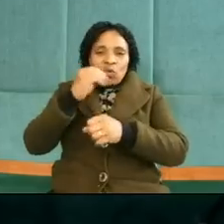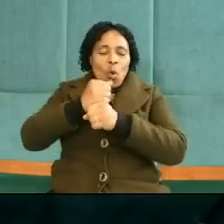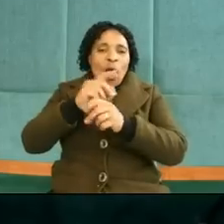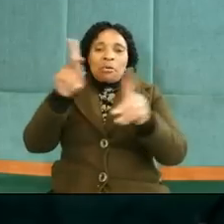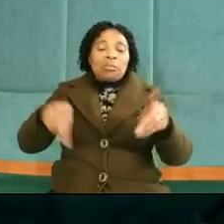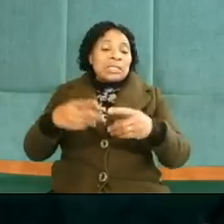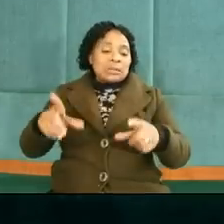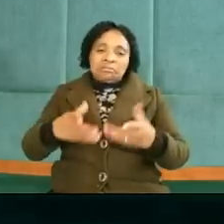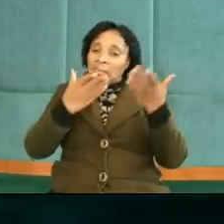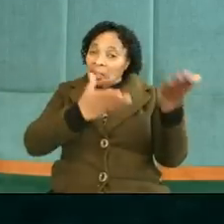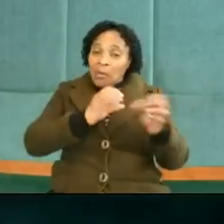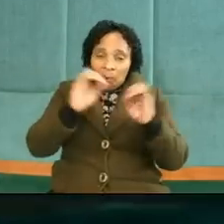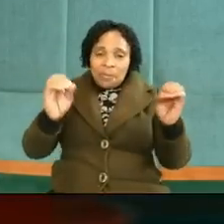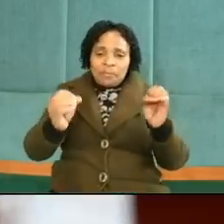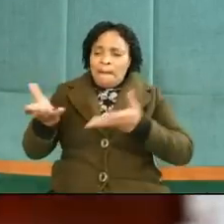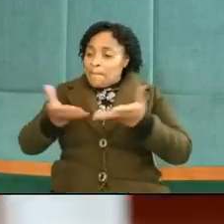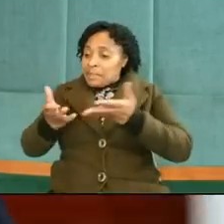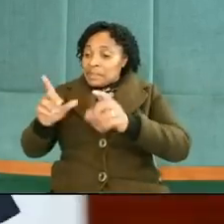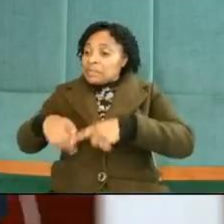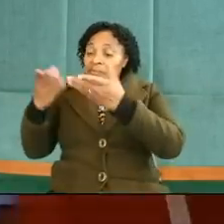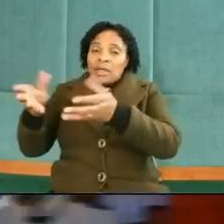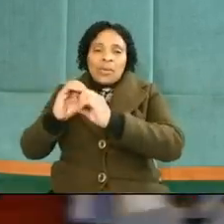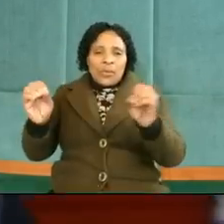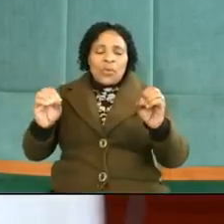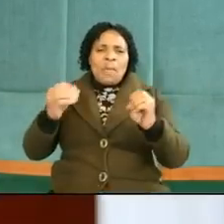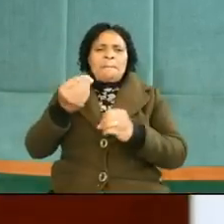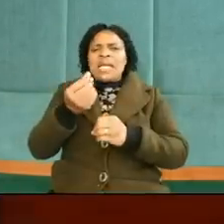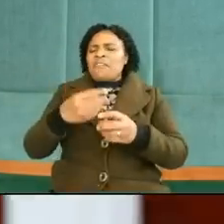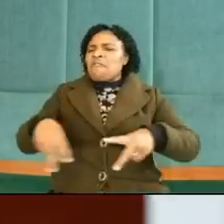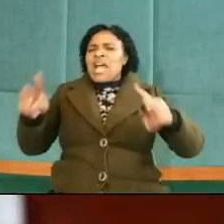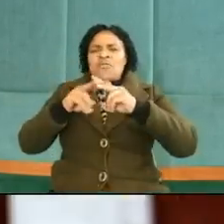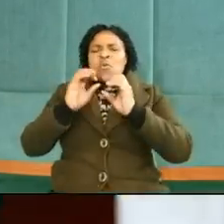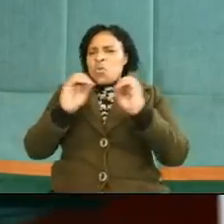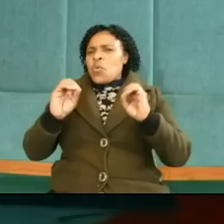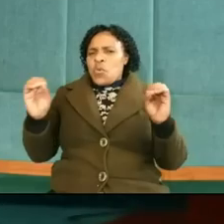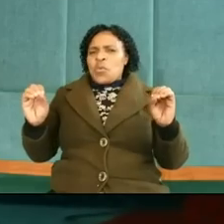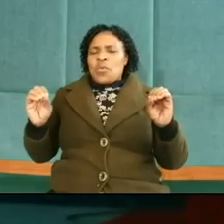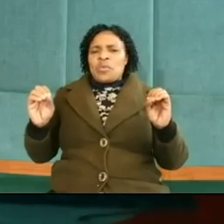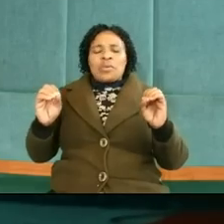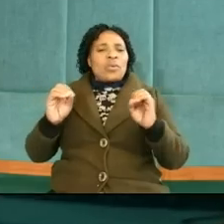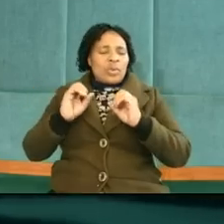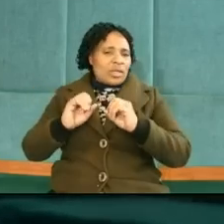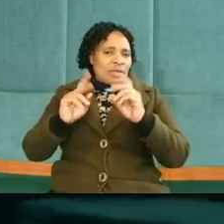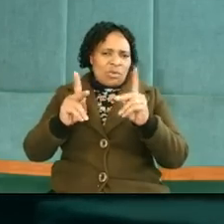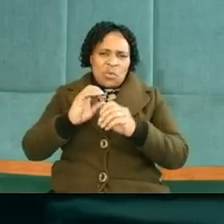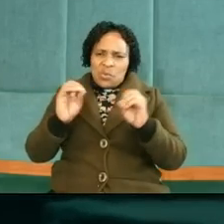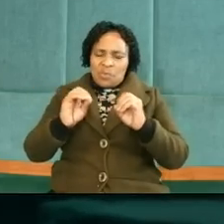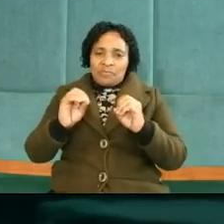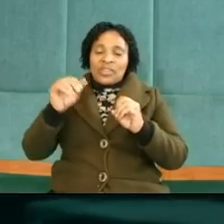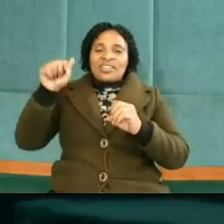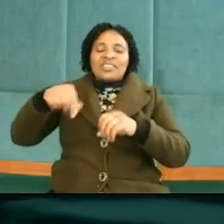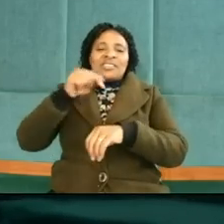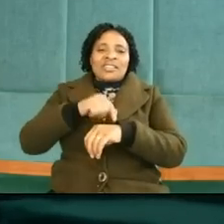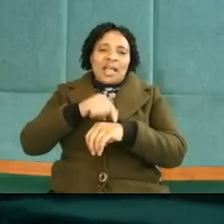not exist anymore. Your business will not exist anymore. Your money has no value anymore. Hey! This is the